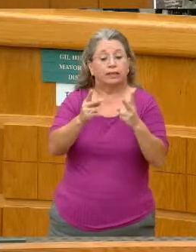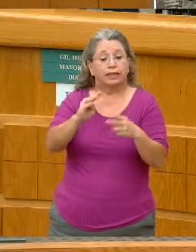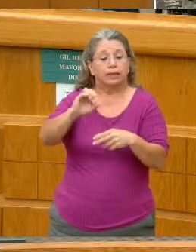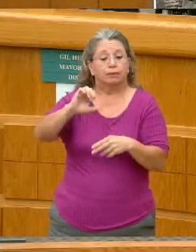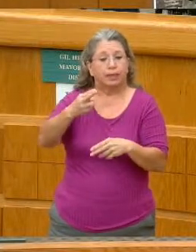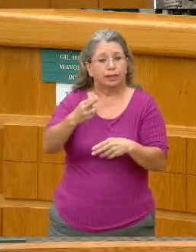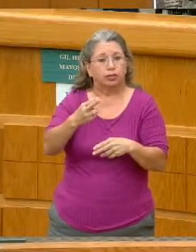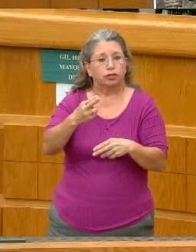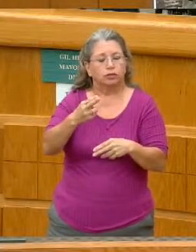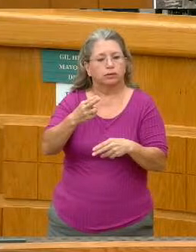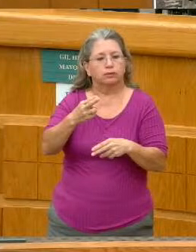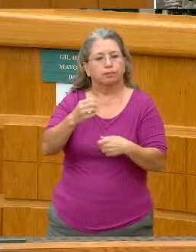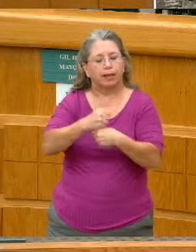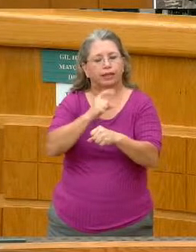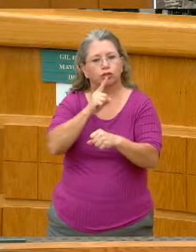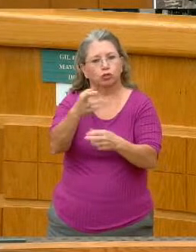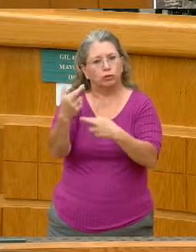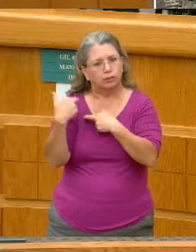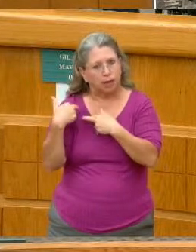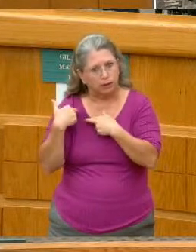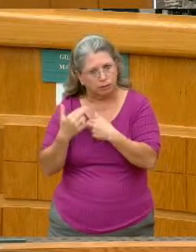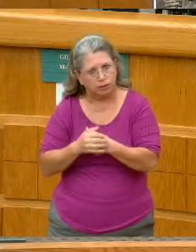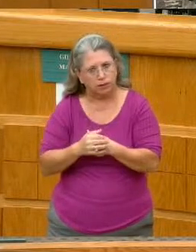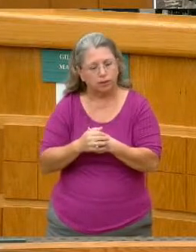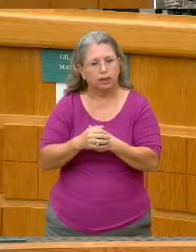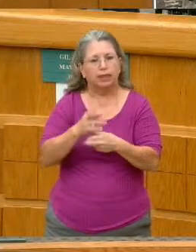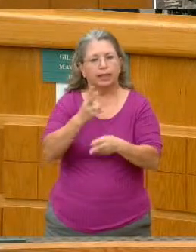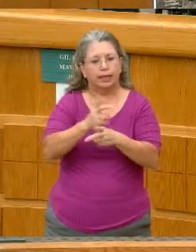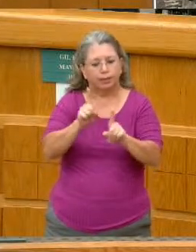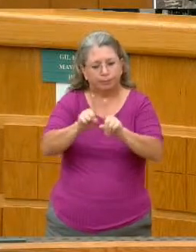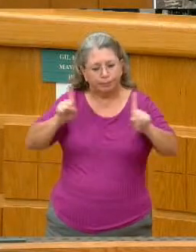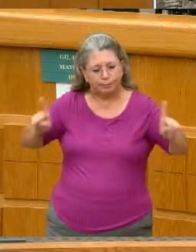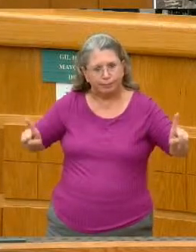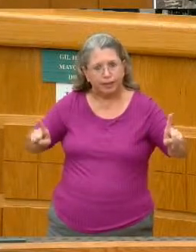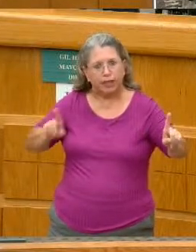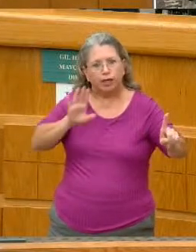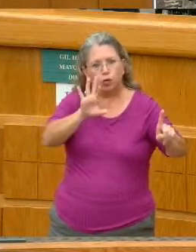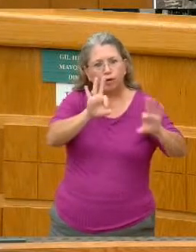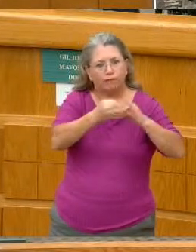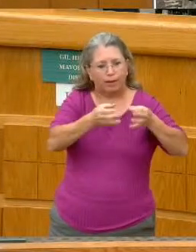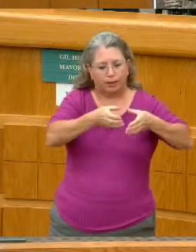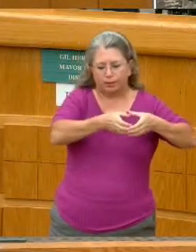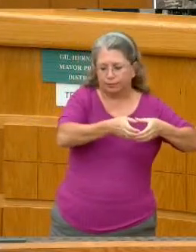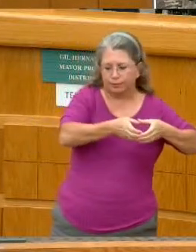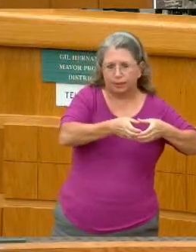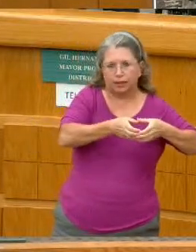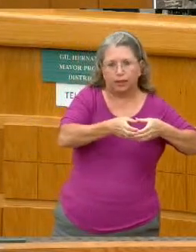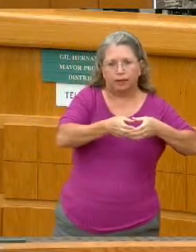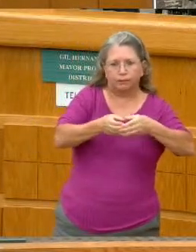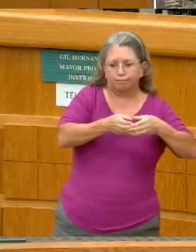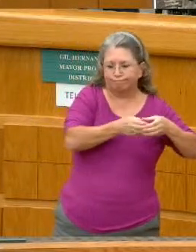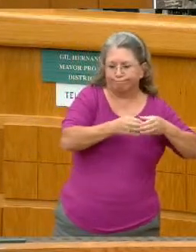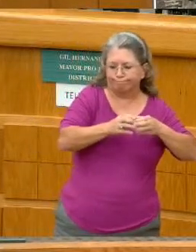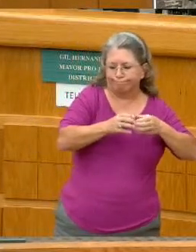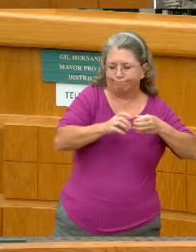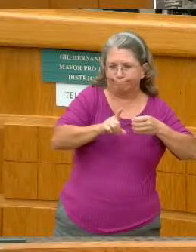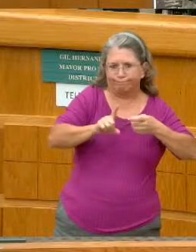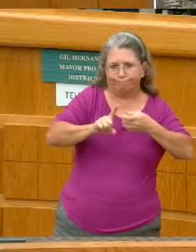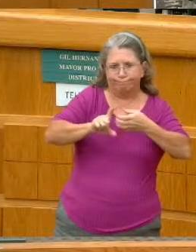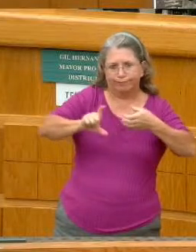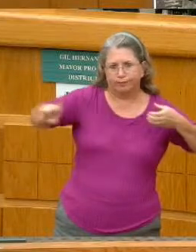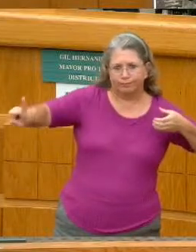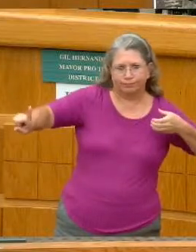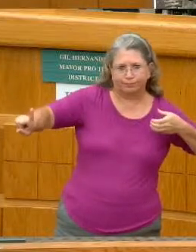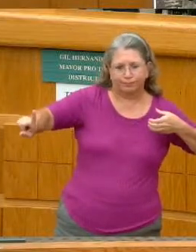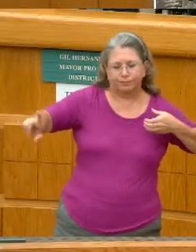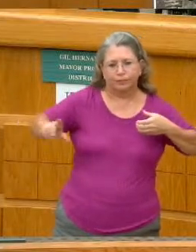social distancing, keep your family safe who live in the same household with you by practicing social distance. Wash